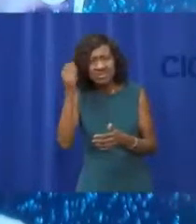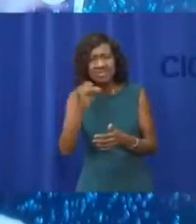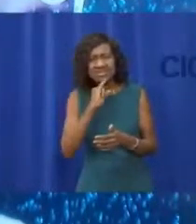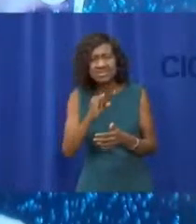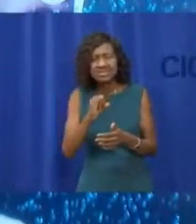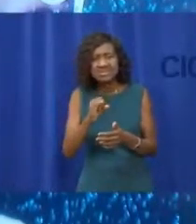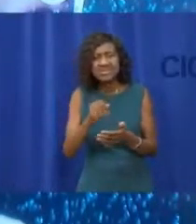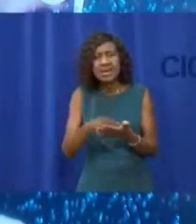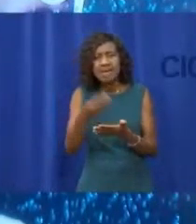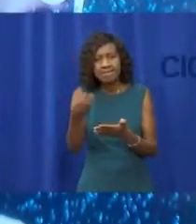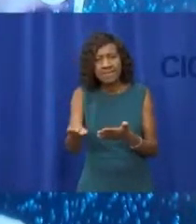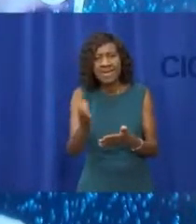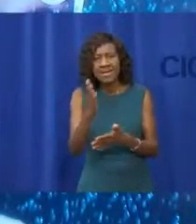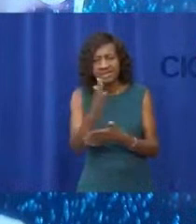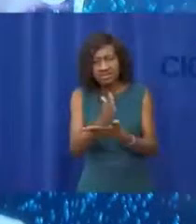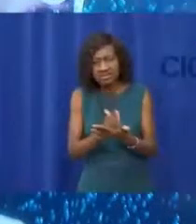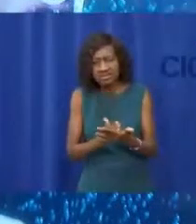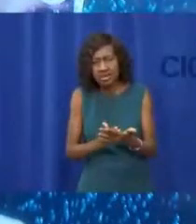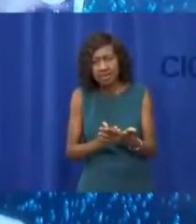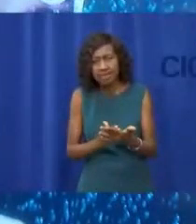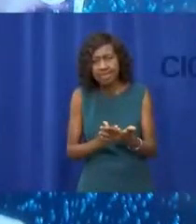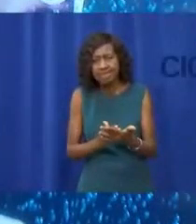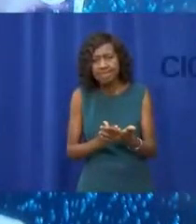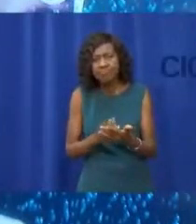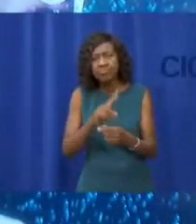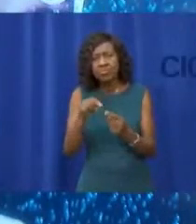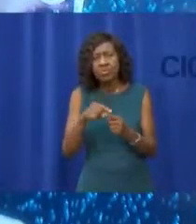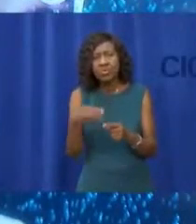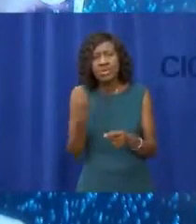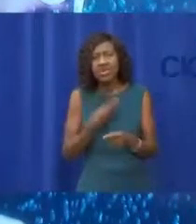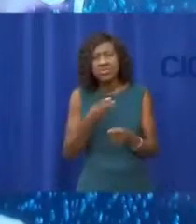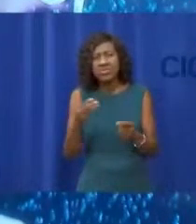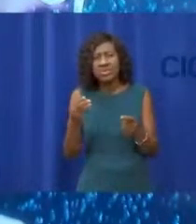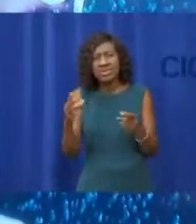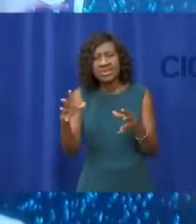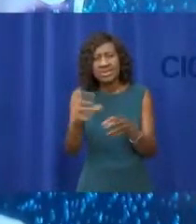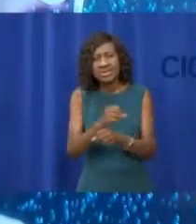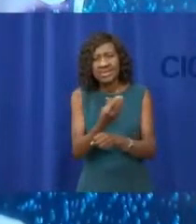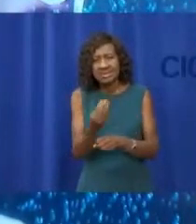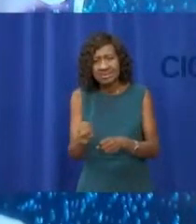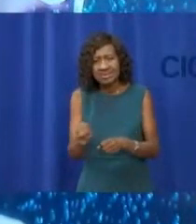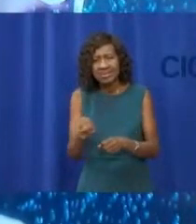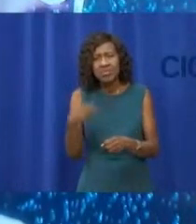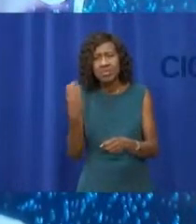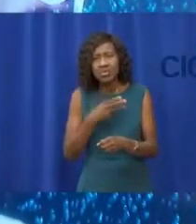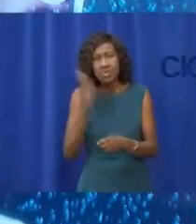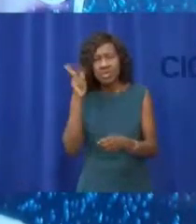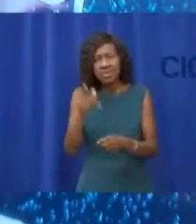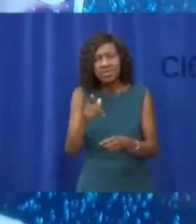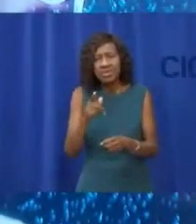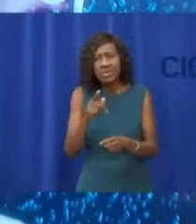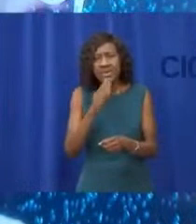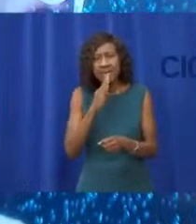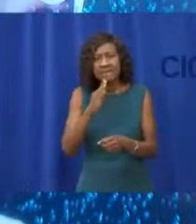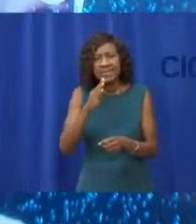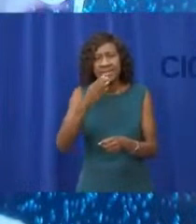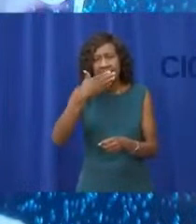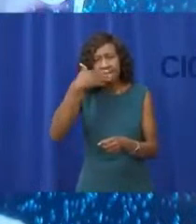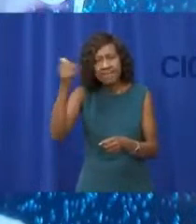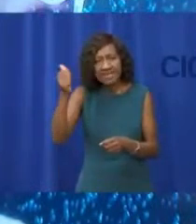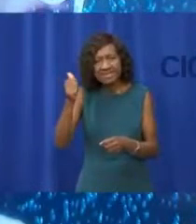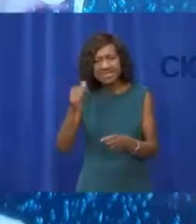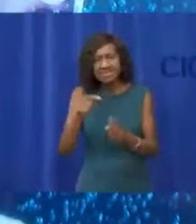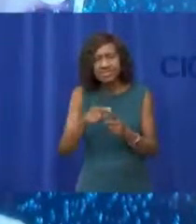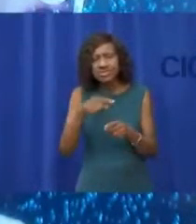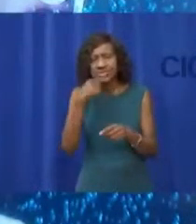So it's a question of availability. But when we have those, we will know, we'll be able to better say at what stage they are indeed, which is the